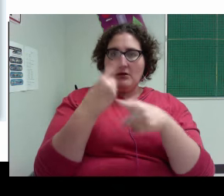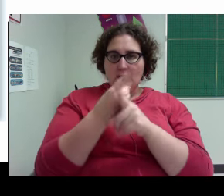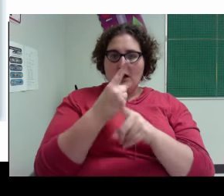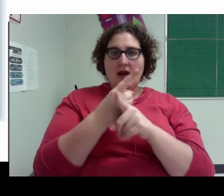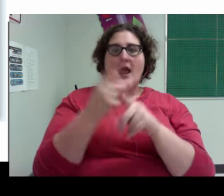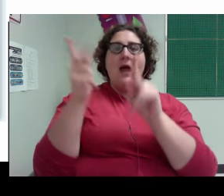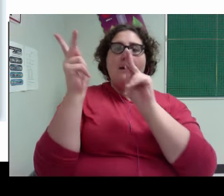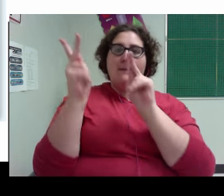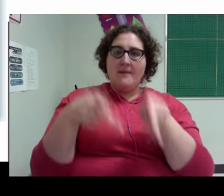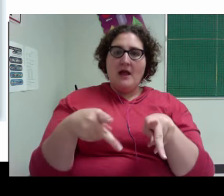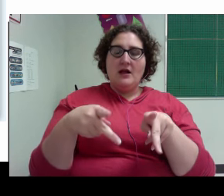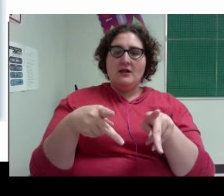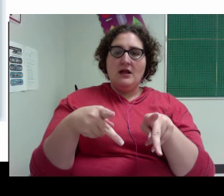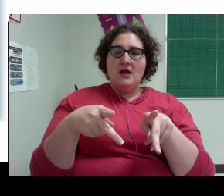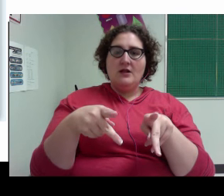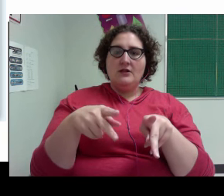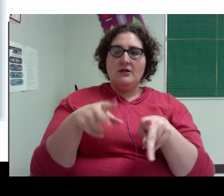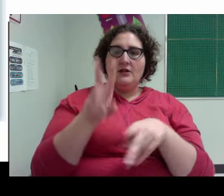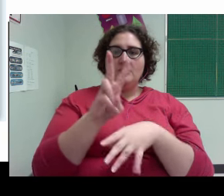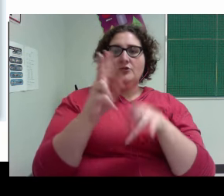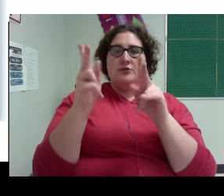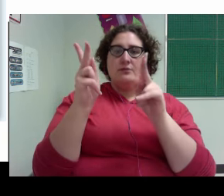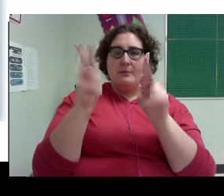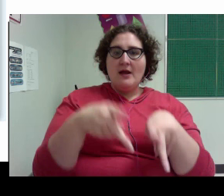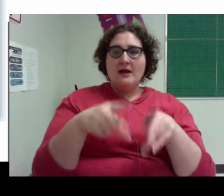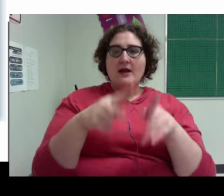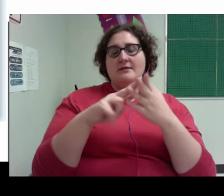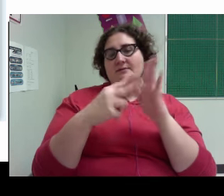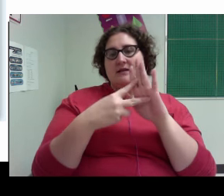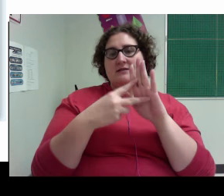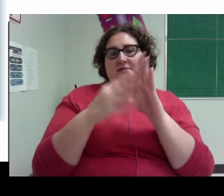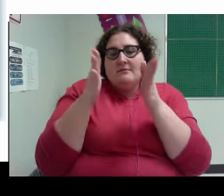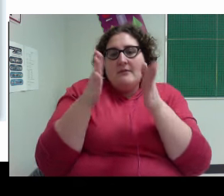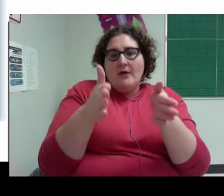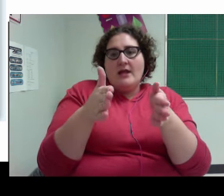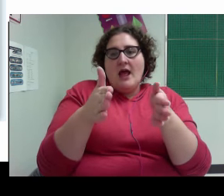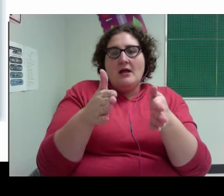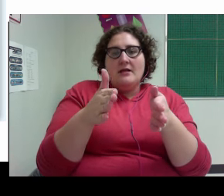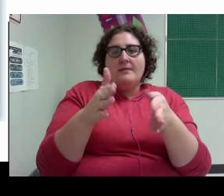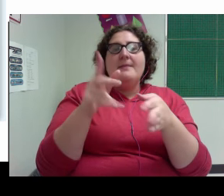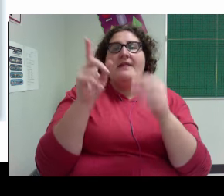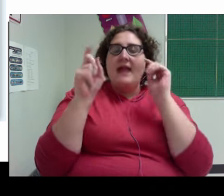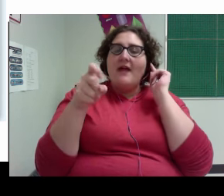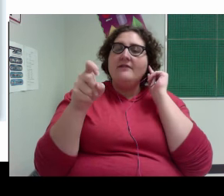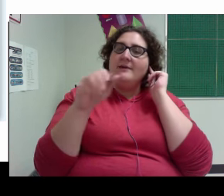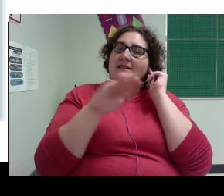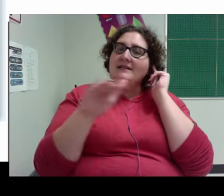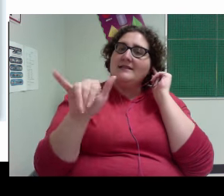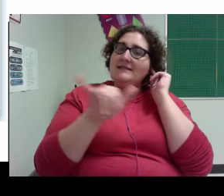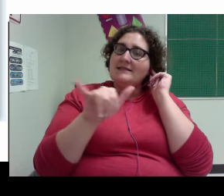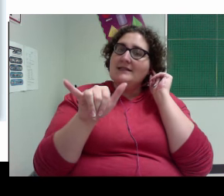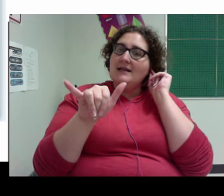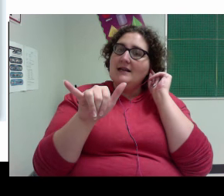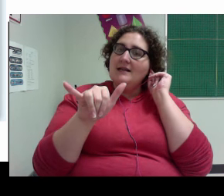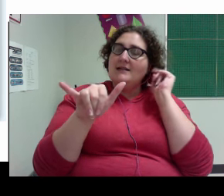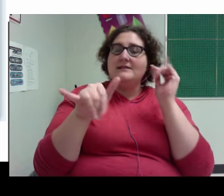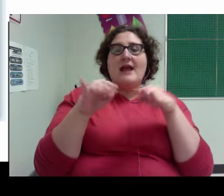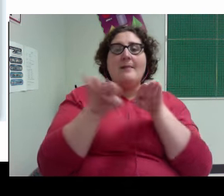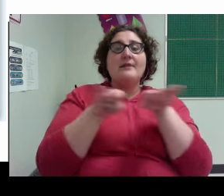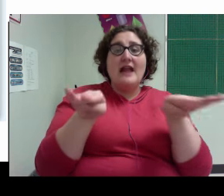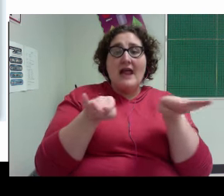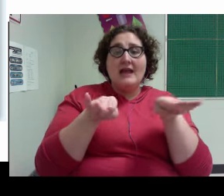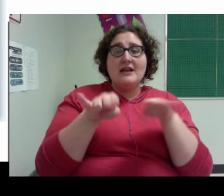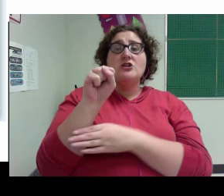the symbol parallel, the two lines, means that they're parallel to each other, but they have to be in the same plane. Skew lines